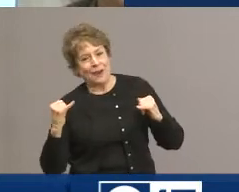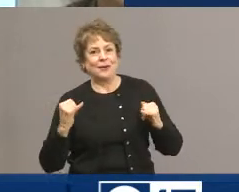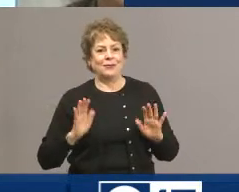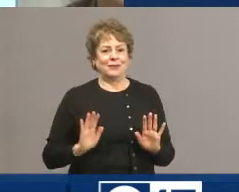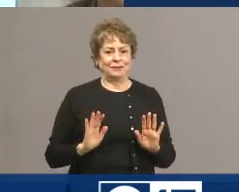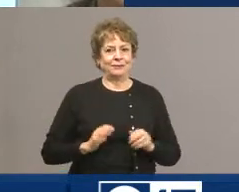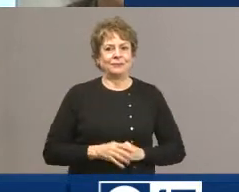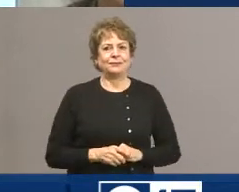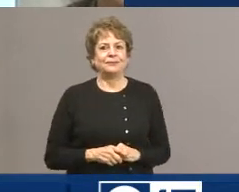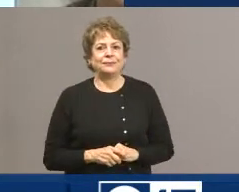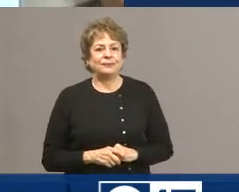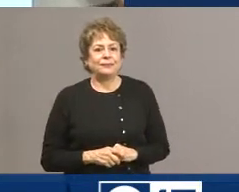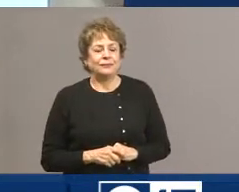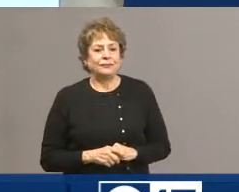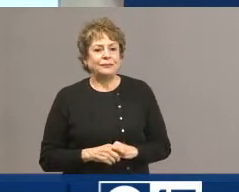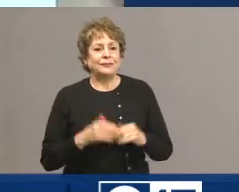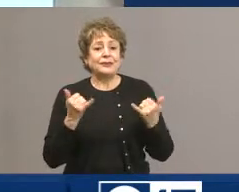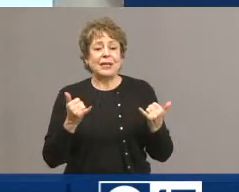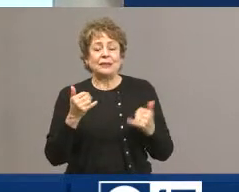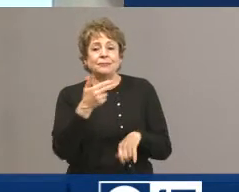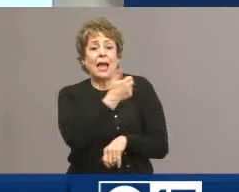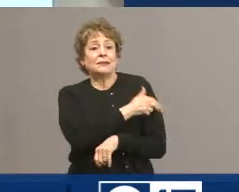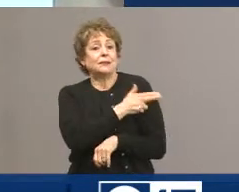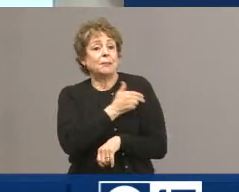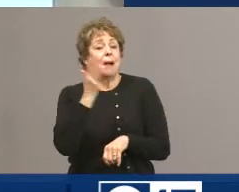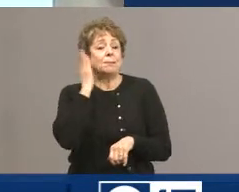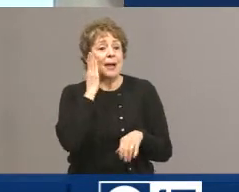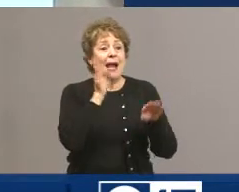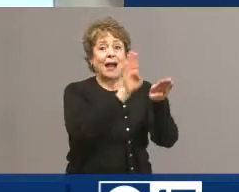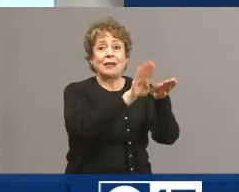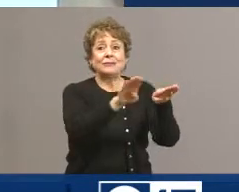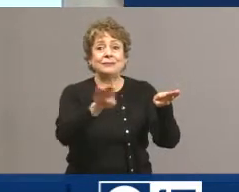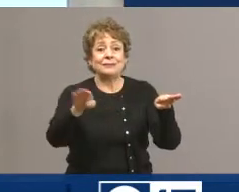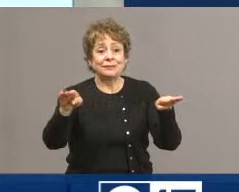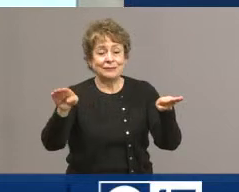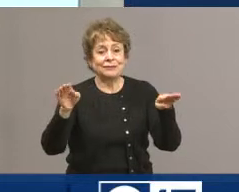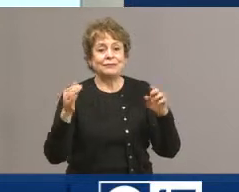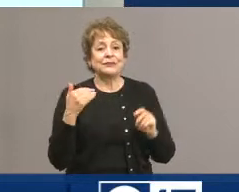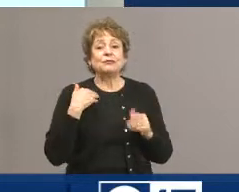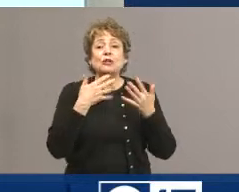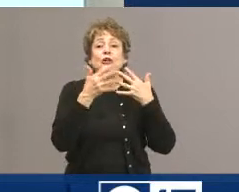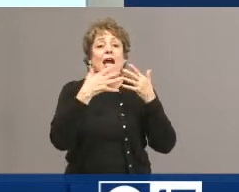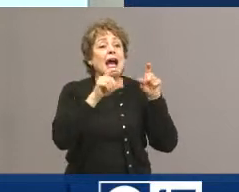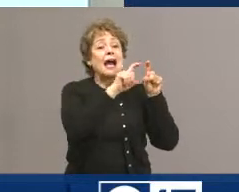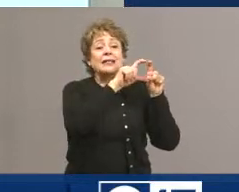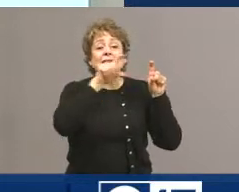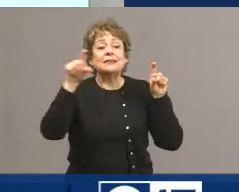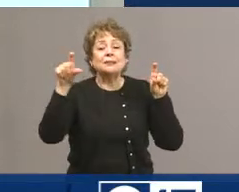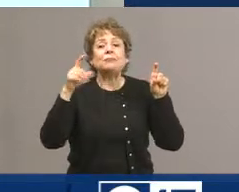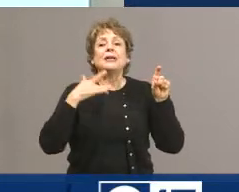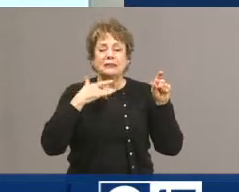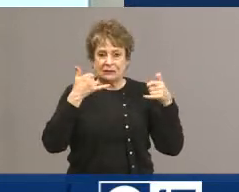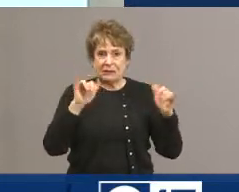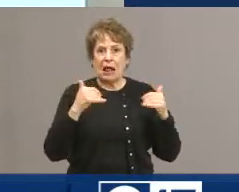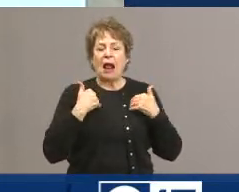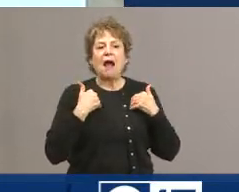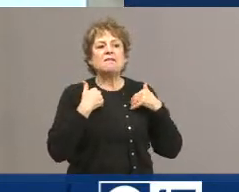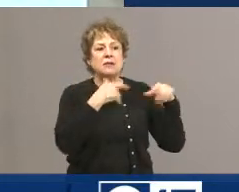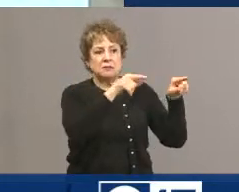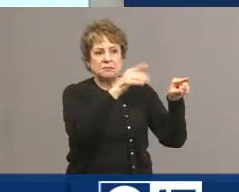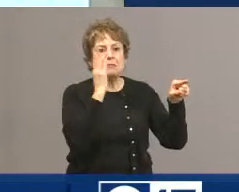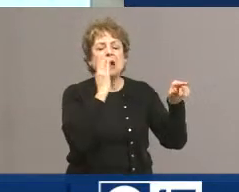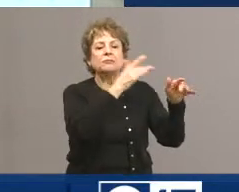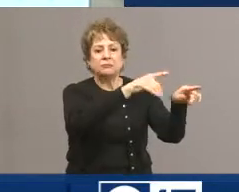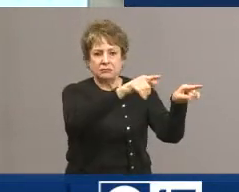Arizona. Gray represents availability. Blue represents inpatient beds in use for something other than